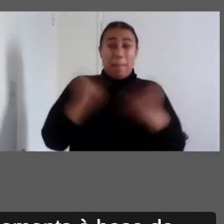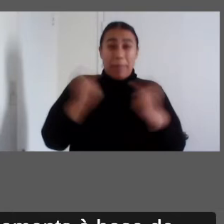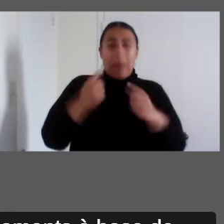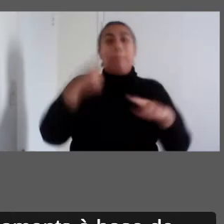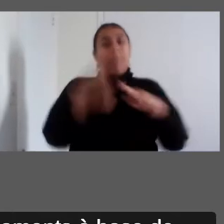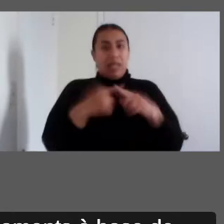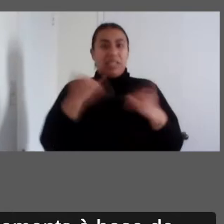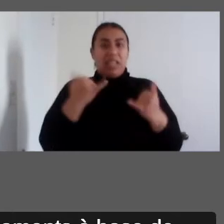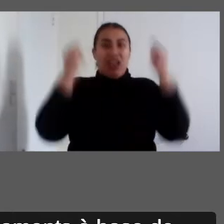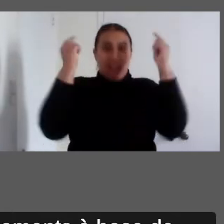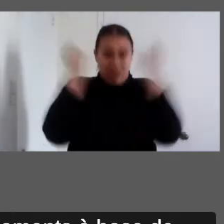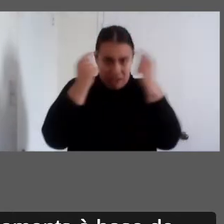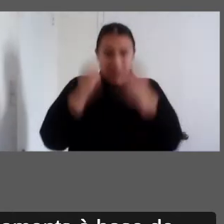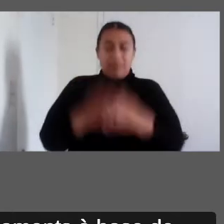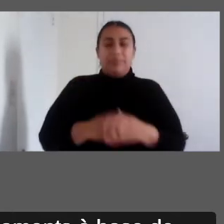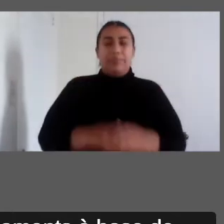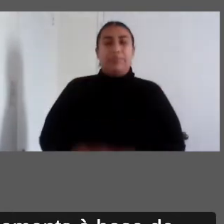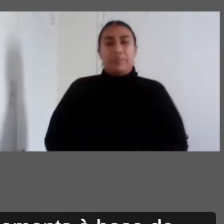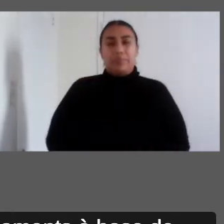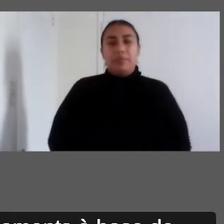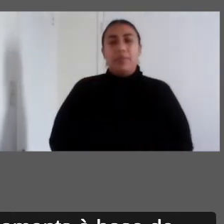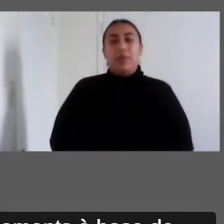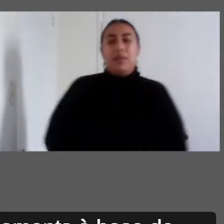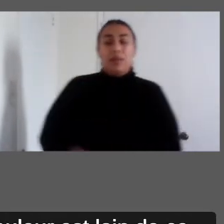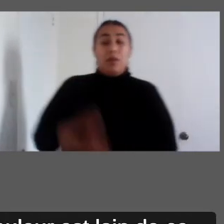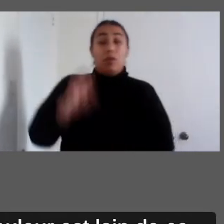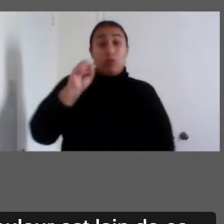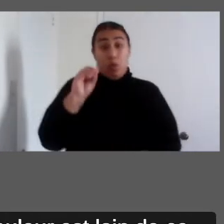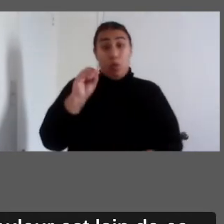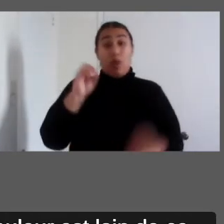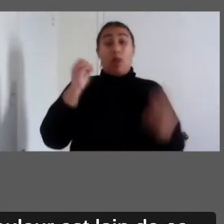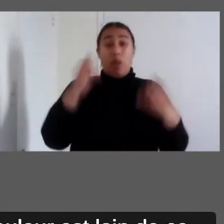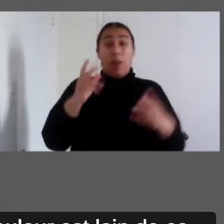for many years, and I wanted to try cannabis-based medications. And they all come back and towards the report,